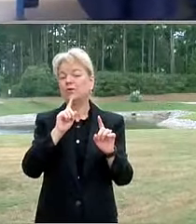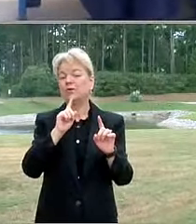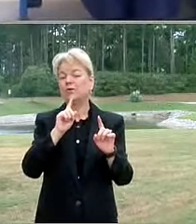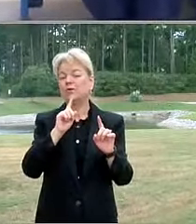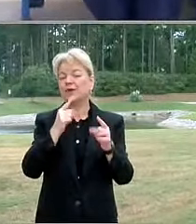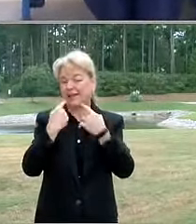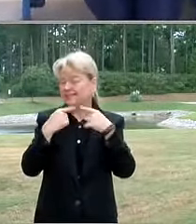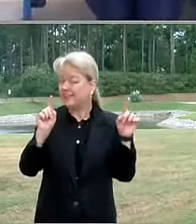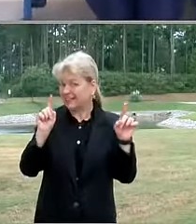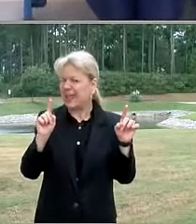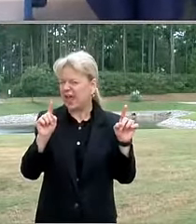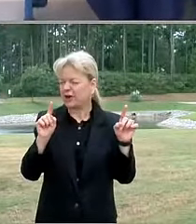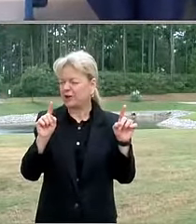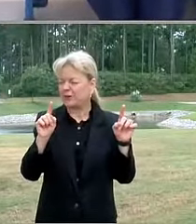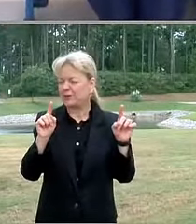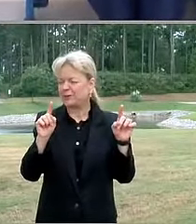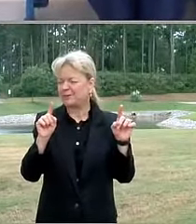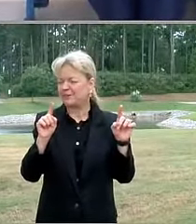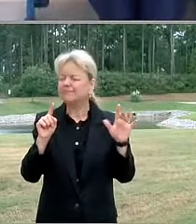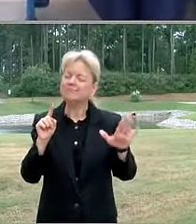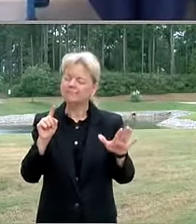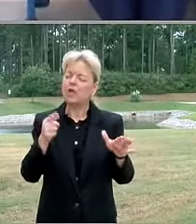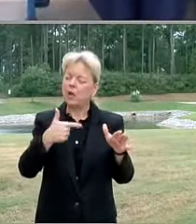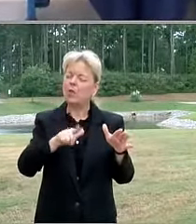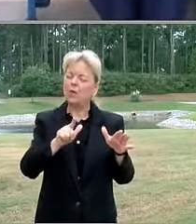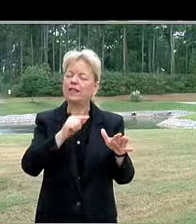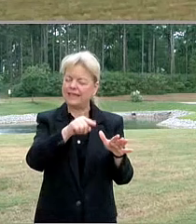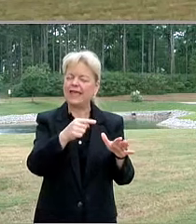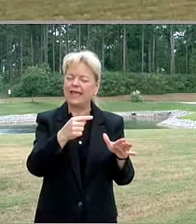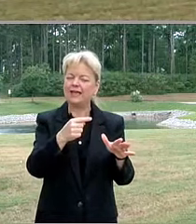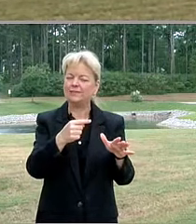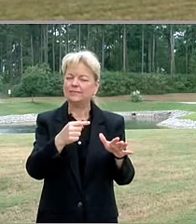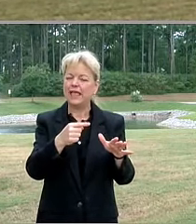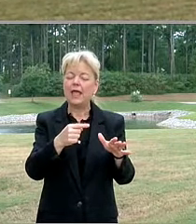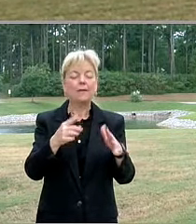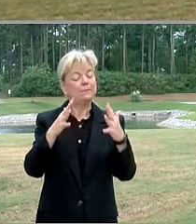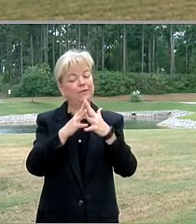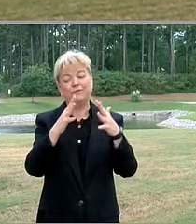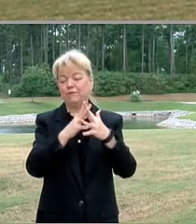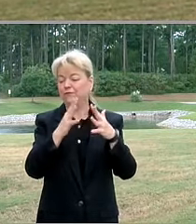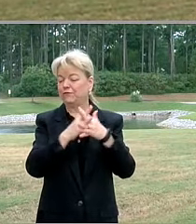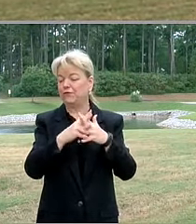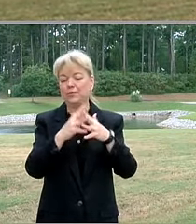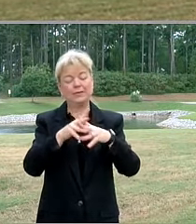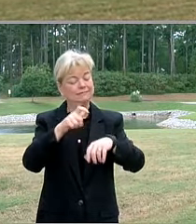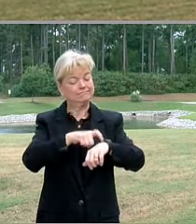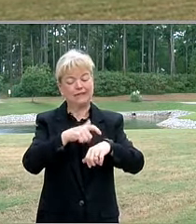him do that in his personal time, but you don't have that much time because football season has started.